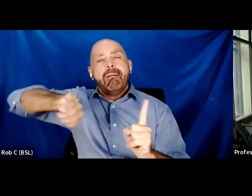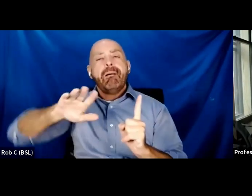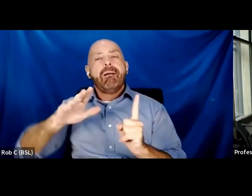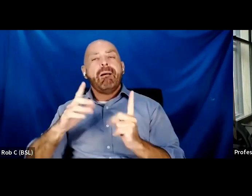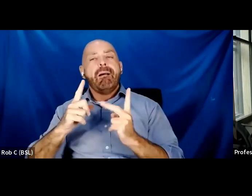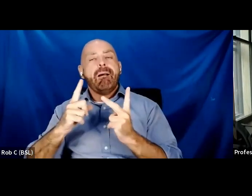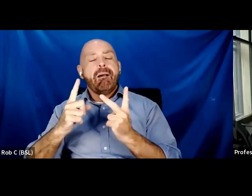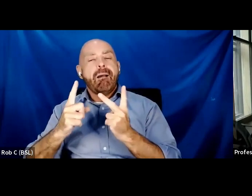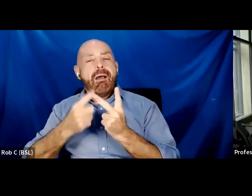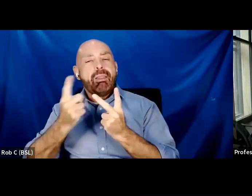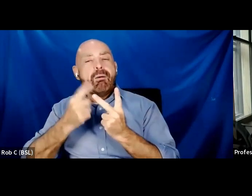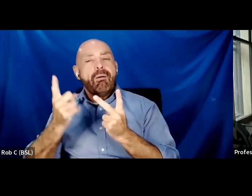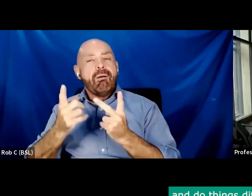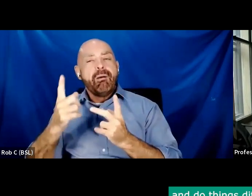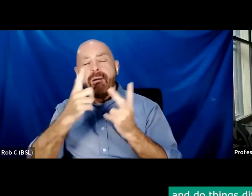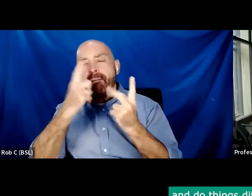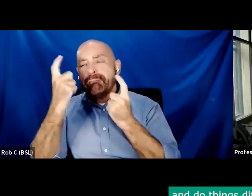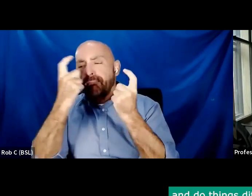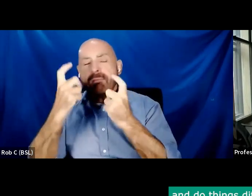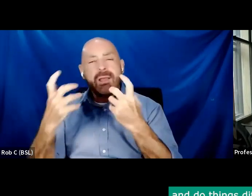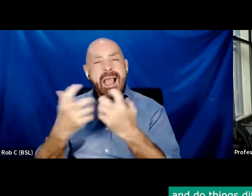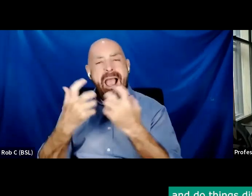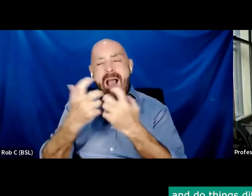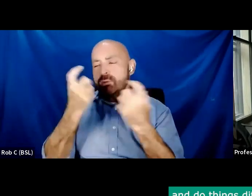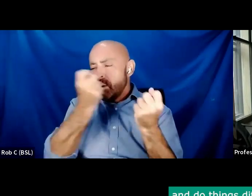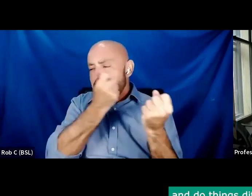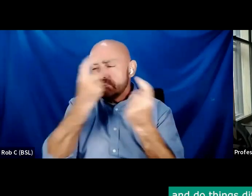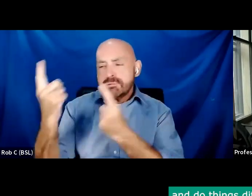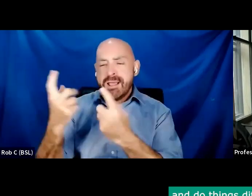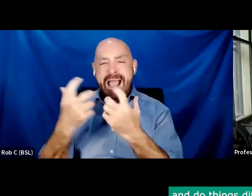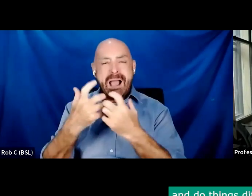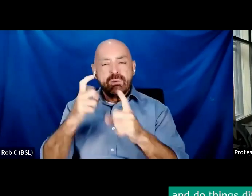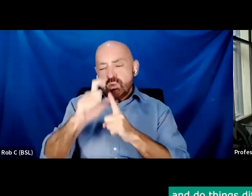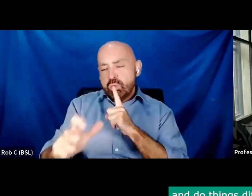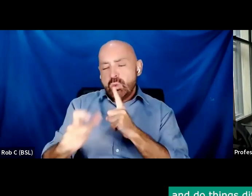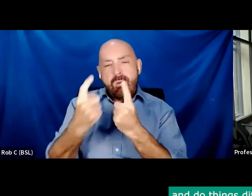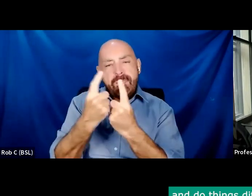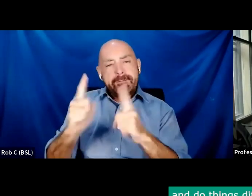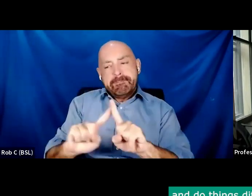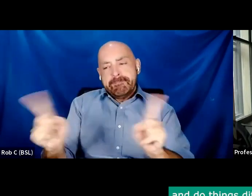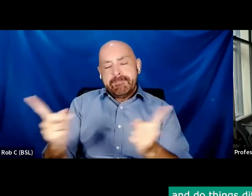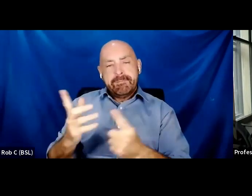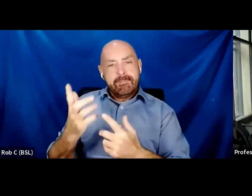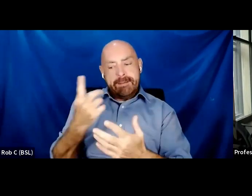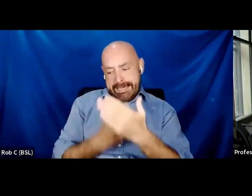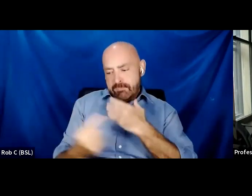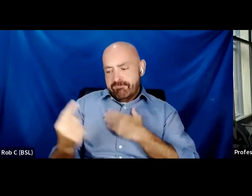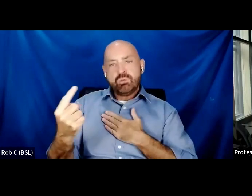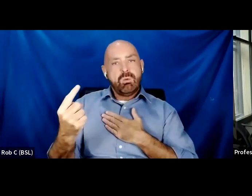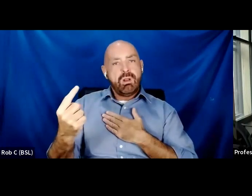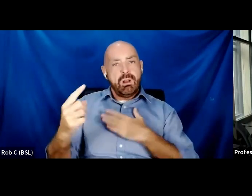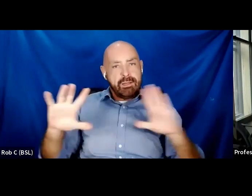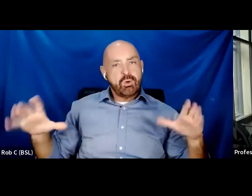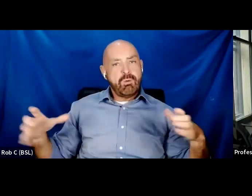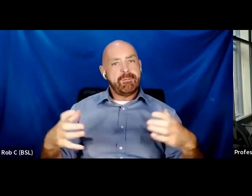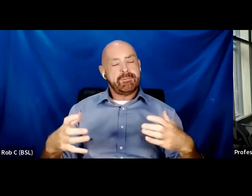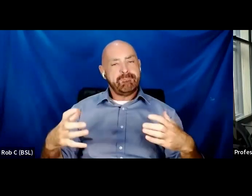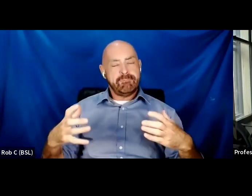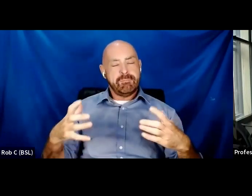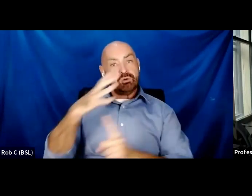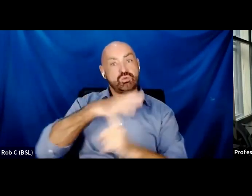think about, understand, and do things differently, individually, collectively, and as a